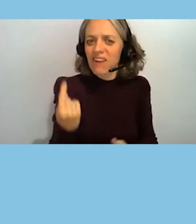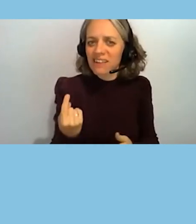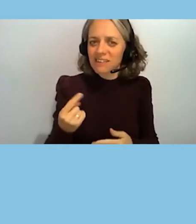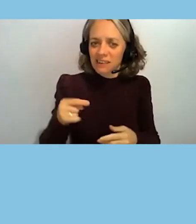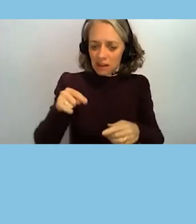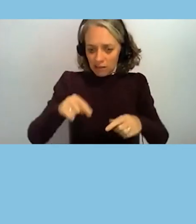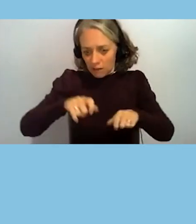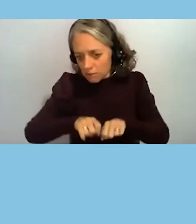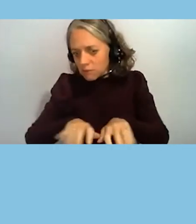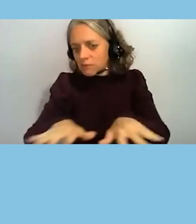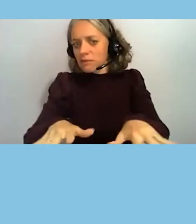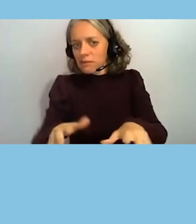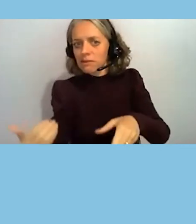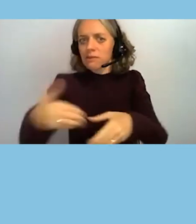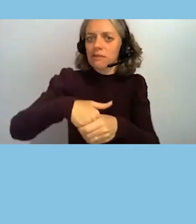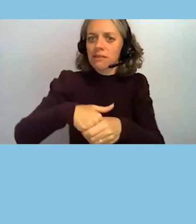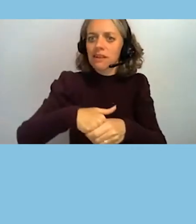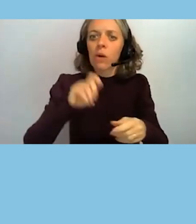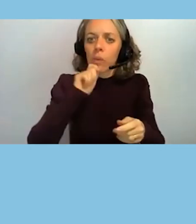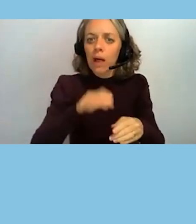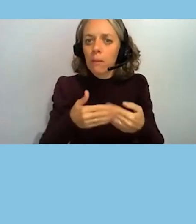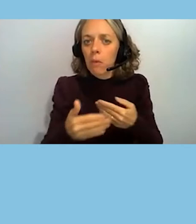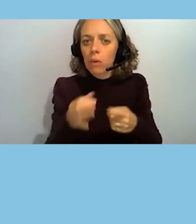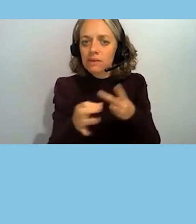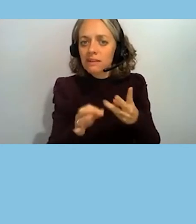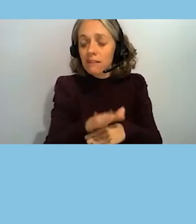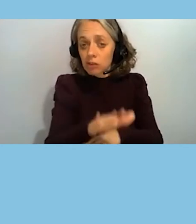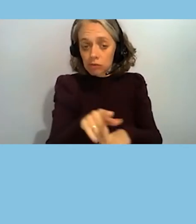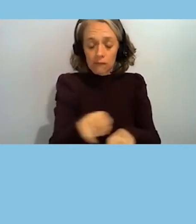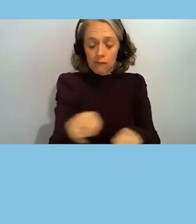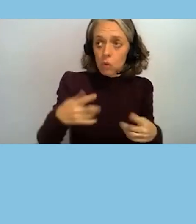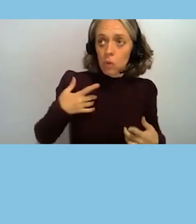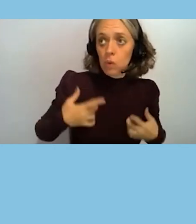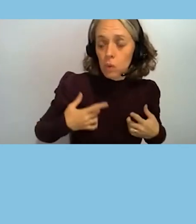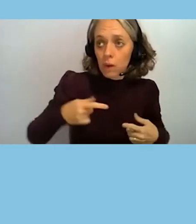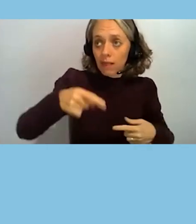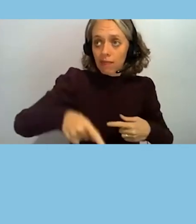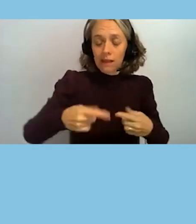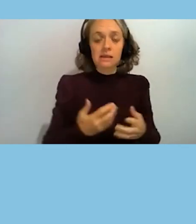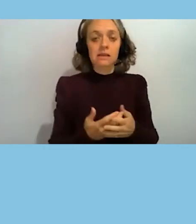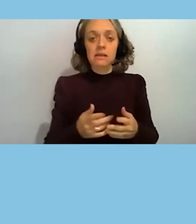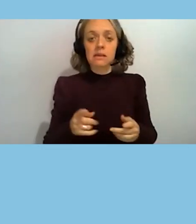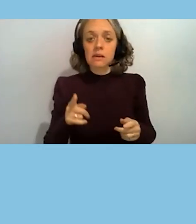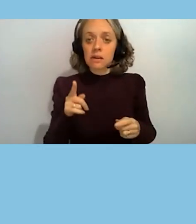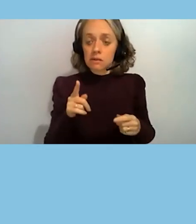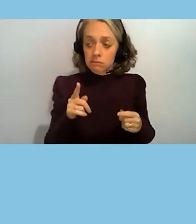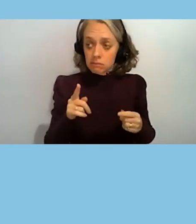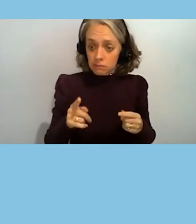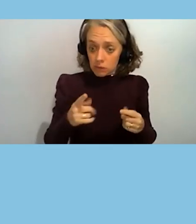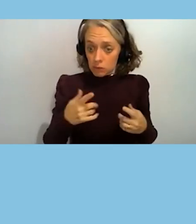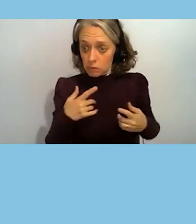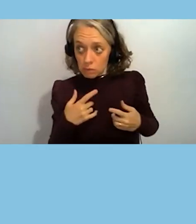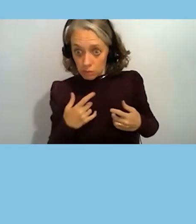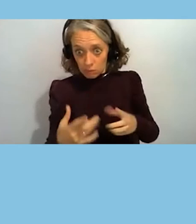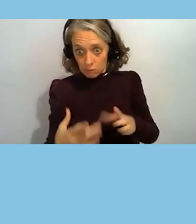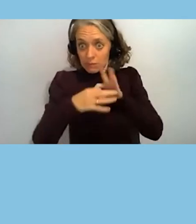more details to come in future. So if this work intersects with your own interests, your own activities, do get in touch with us. We're